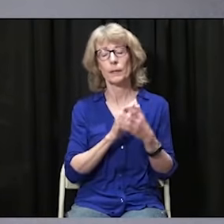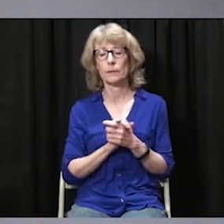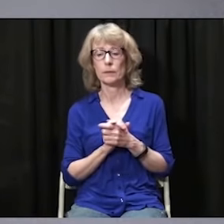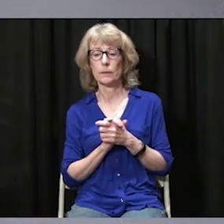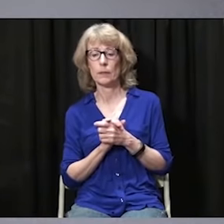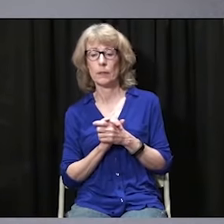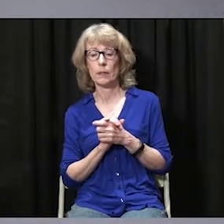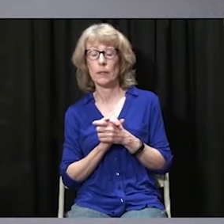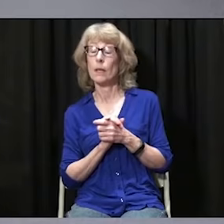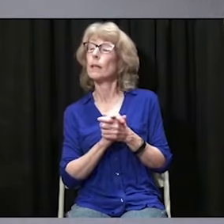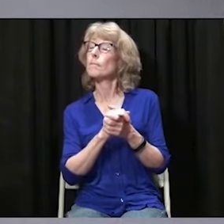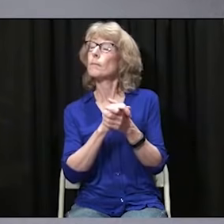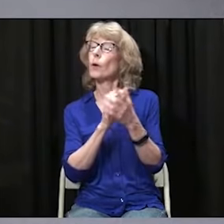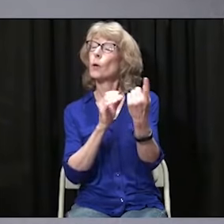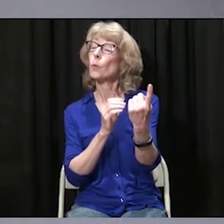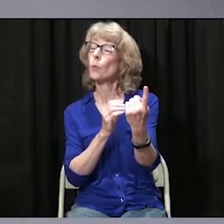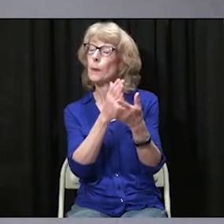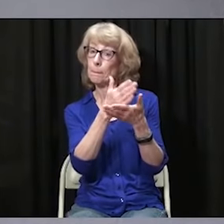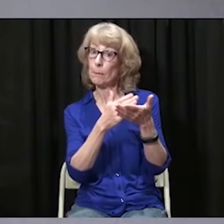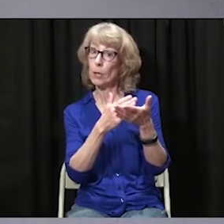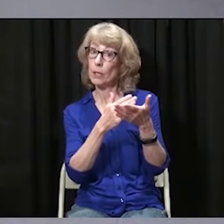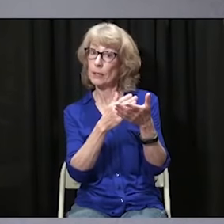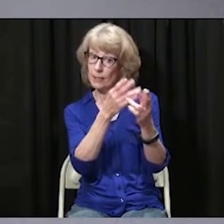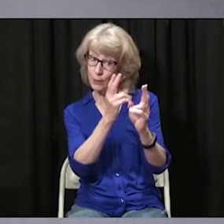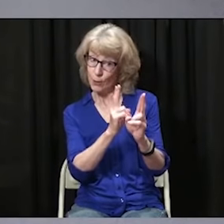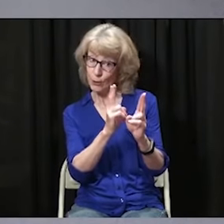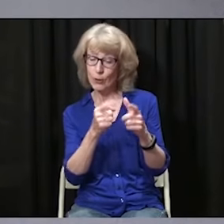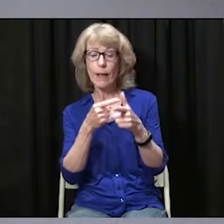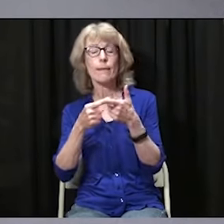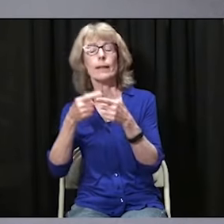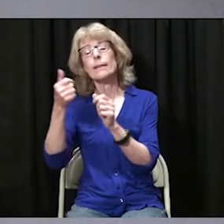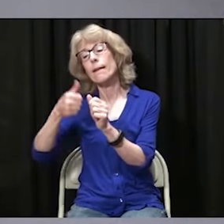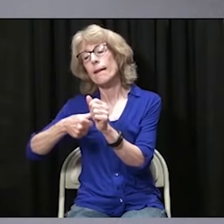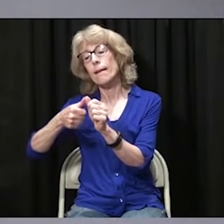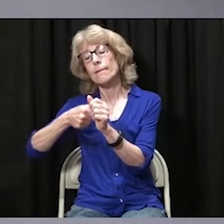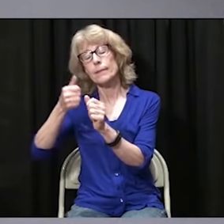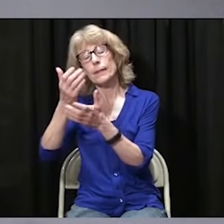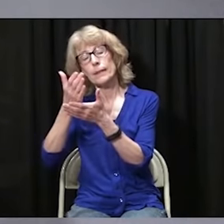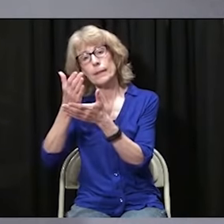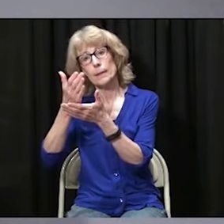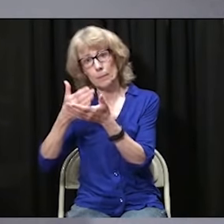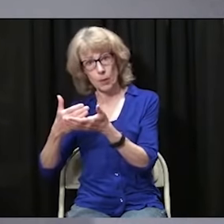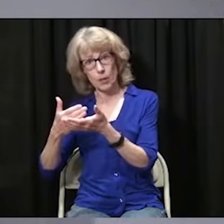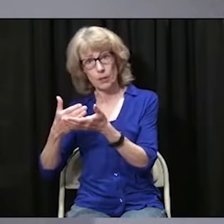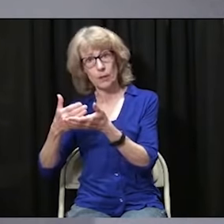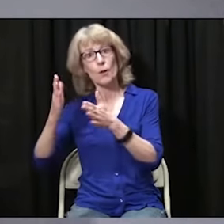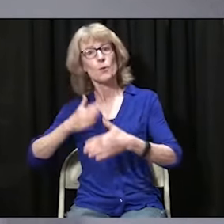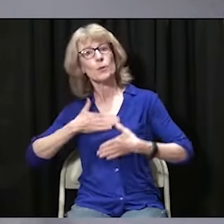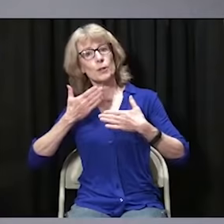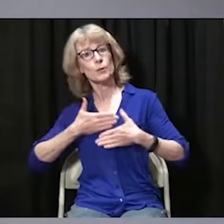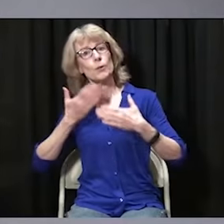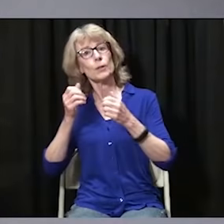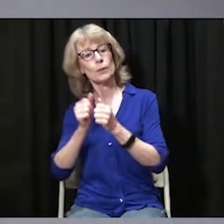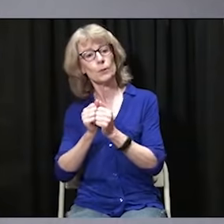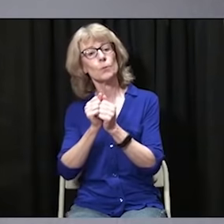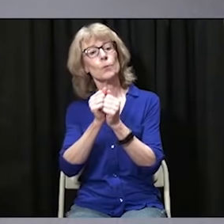honored, every part rejoices with it. So here, I got two questions for you.